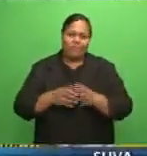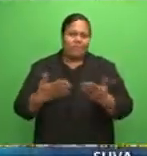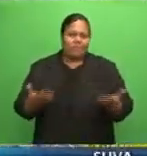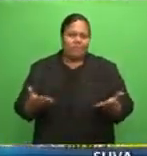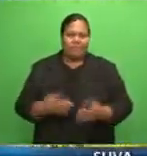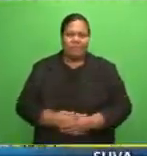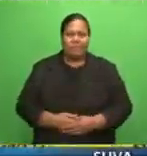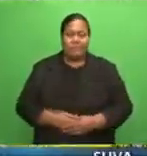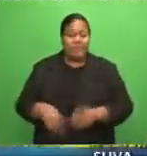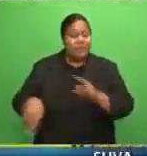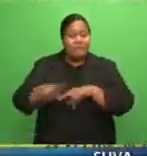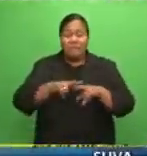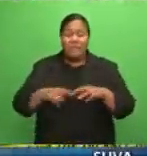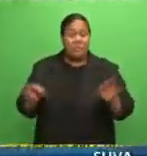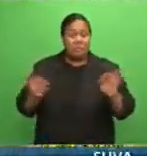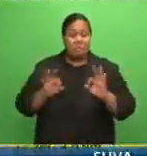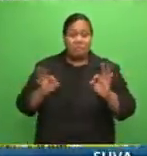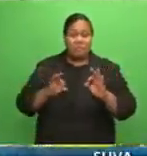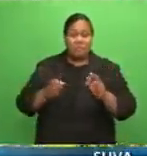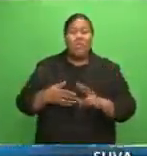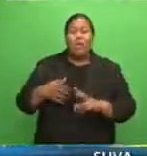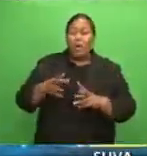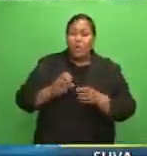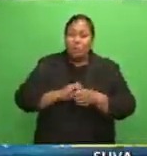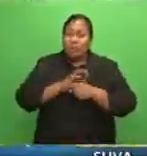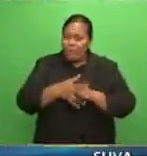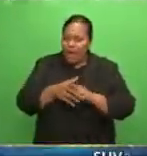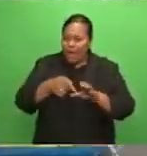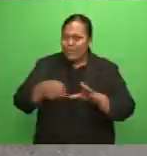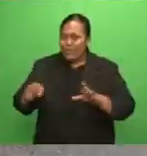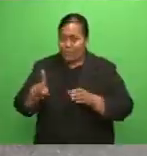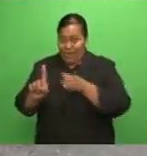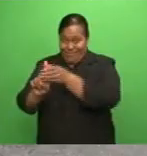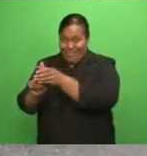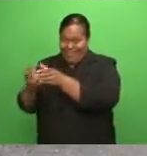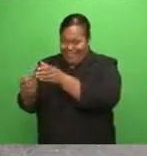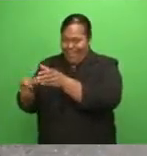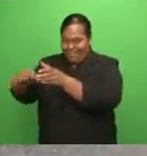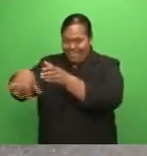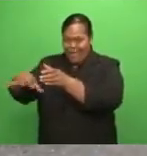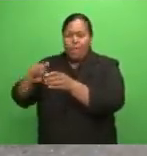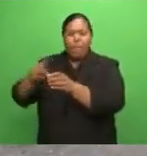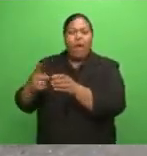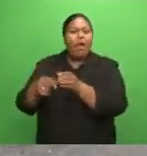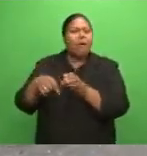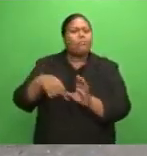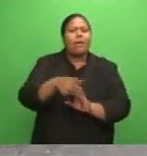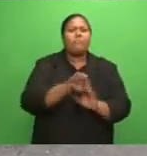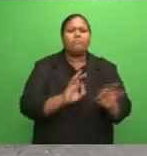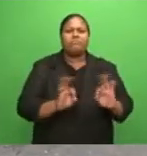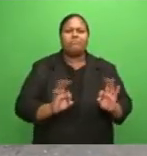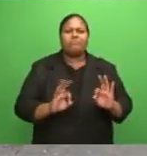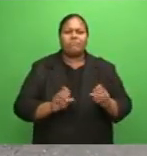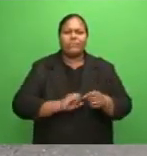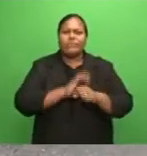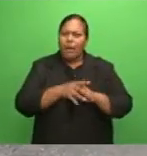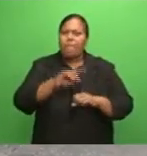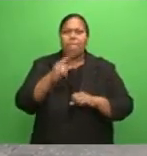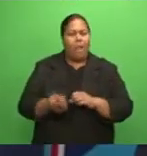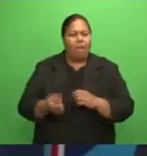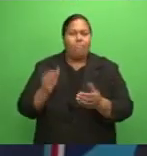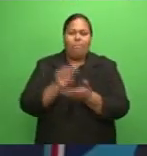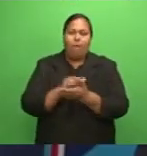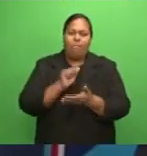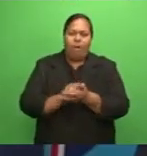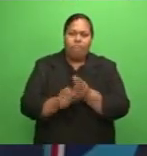COVID cases outside of its quarantine facilities, the burden that Fijians are carrying on their backs has not shifted an inch.